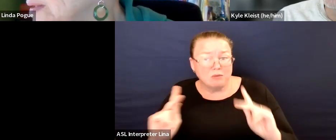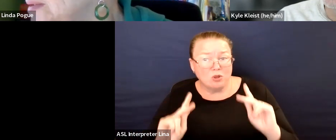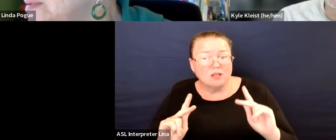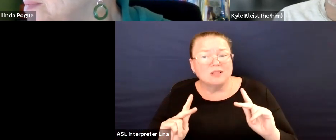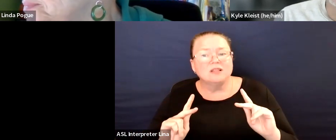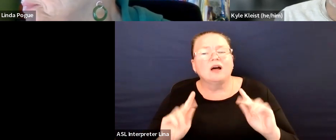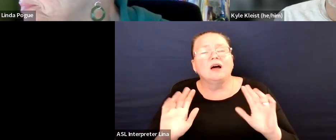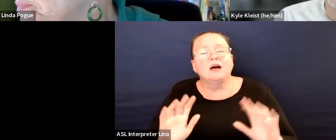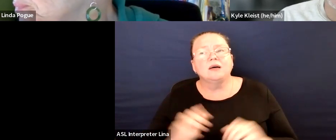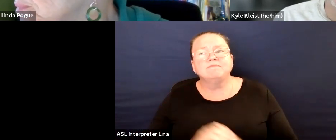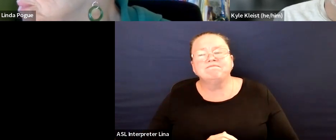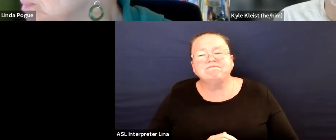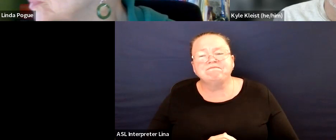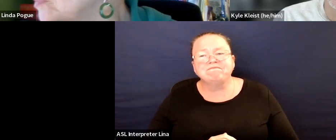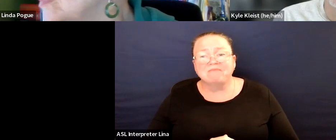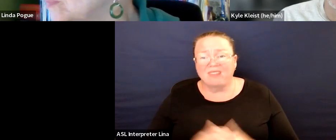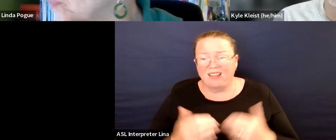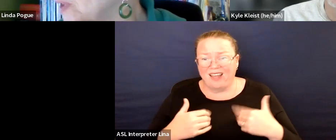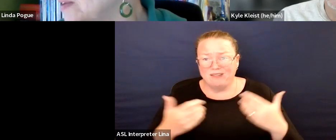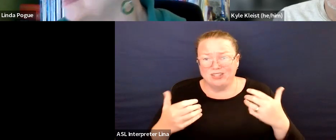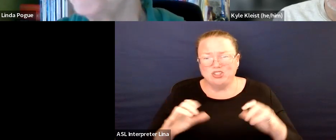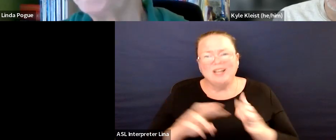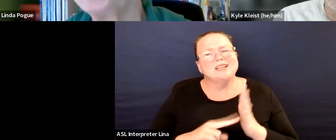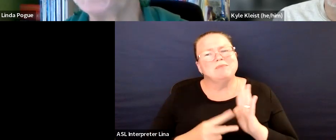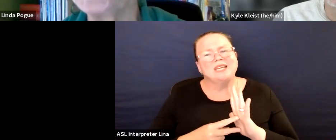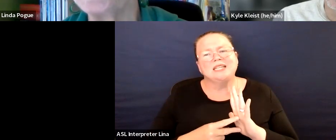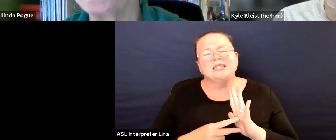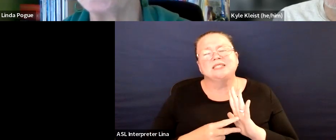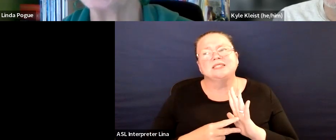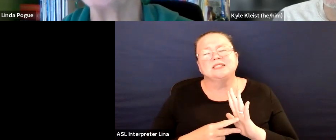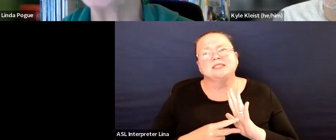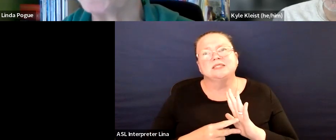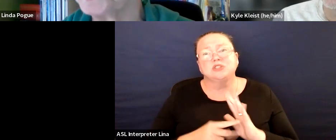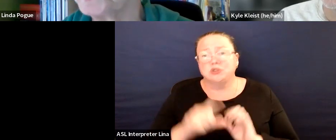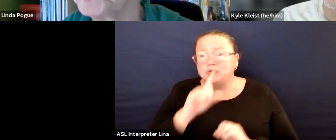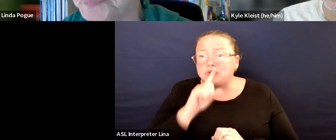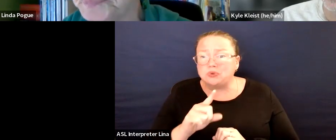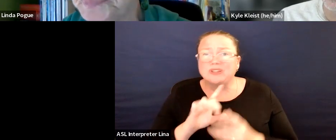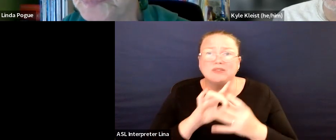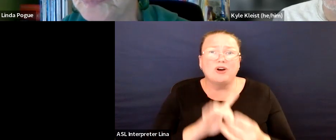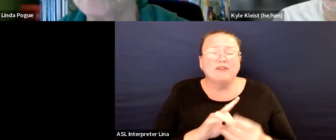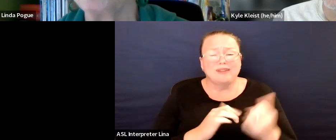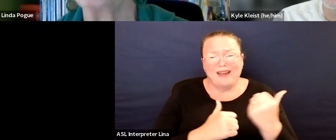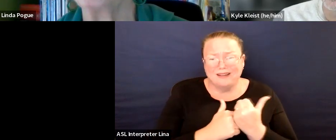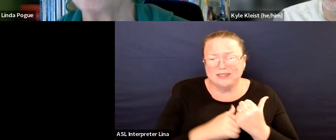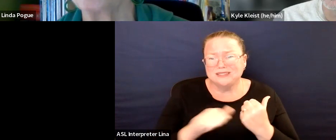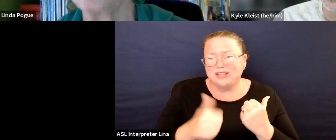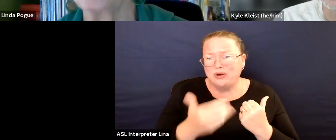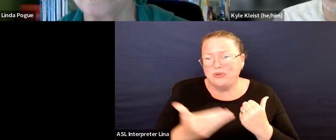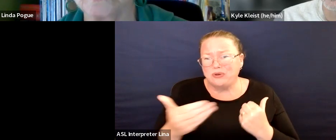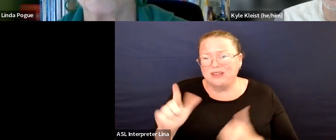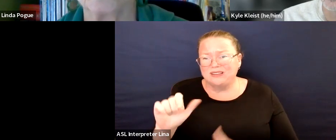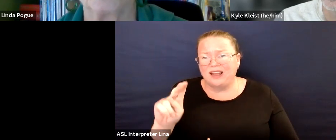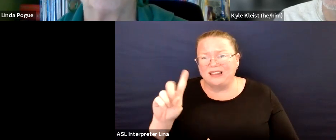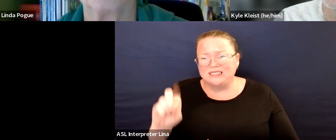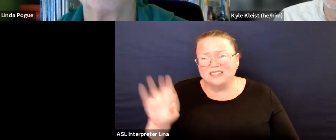And just the opportunity, I mean, especially around advocacy and other things, as Linda had talked